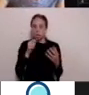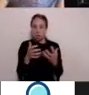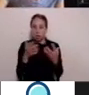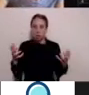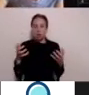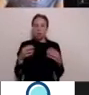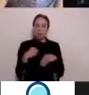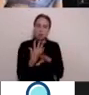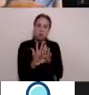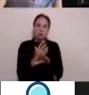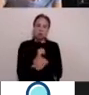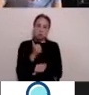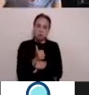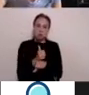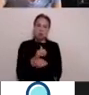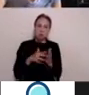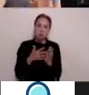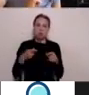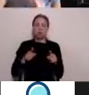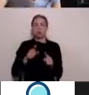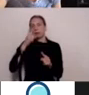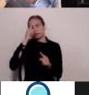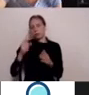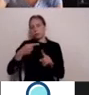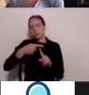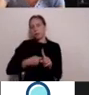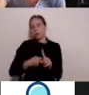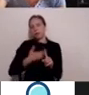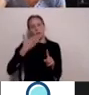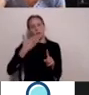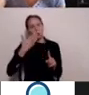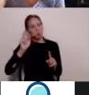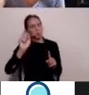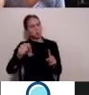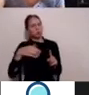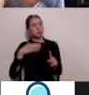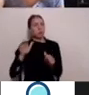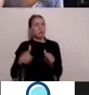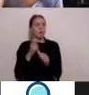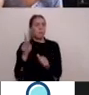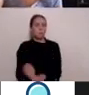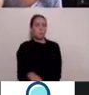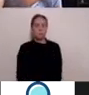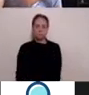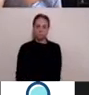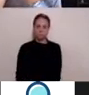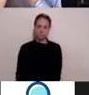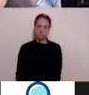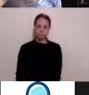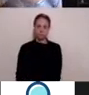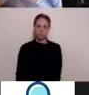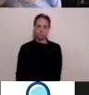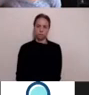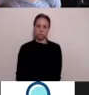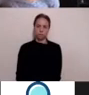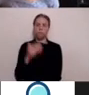schedule during the summer months. But that's a very good question, and thank you for asking. I'll be following up on that. Great. Okay, so the next question we have here is for